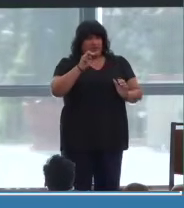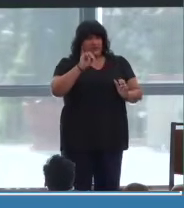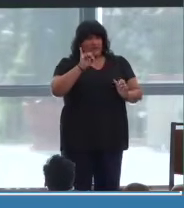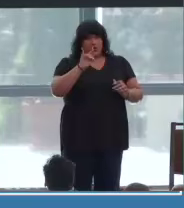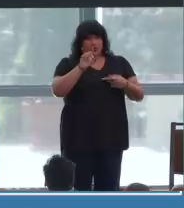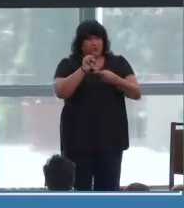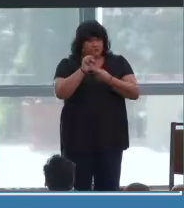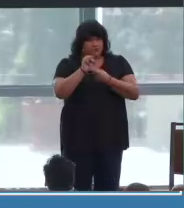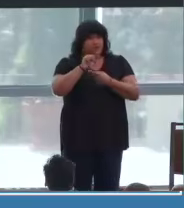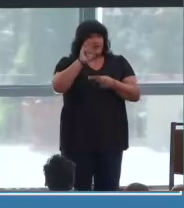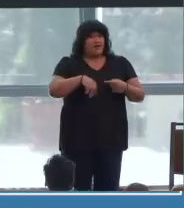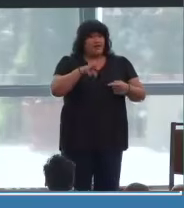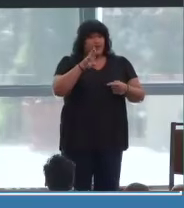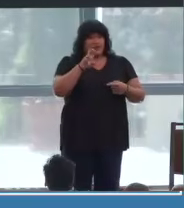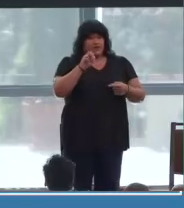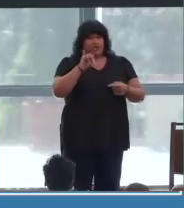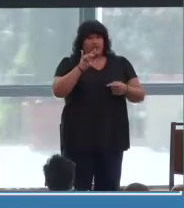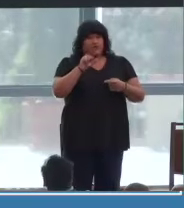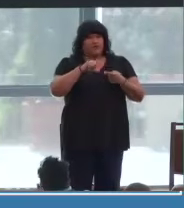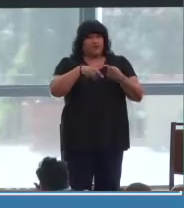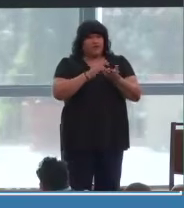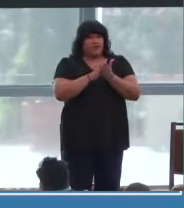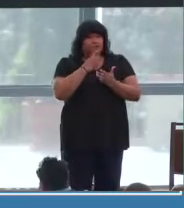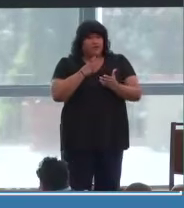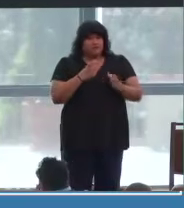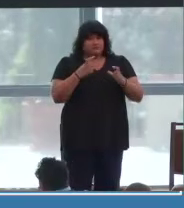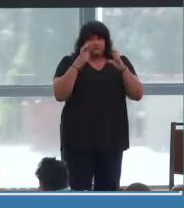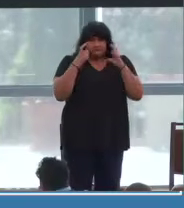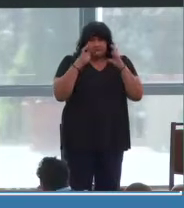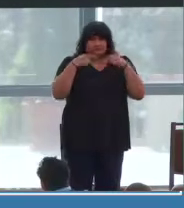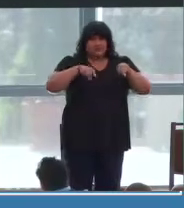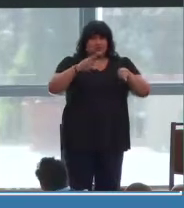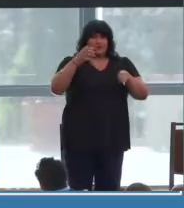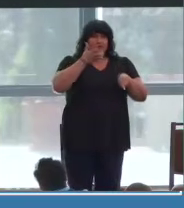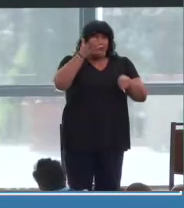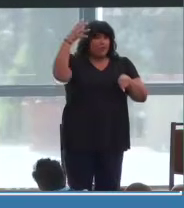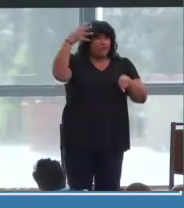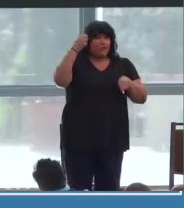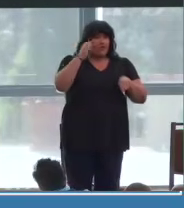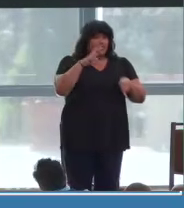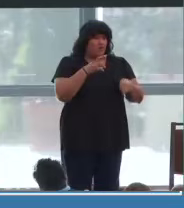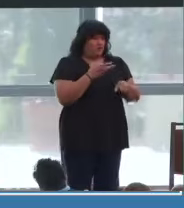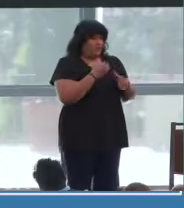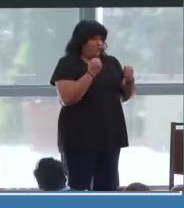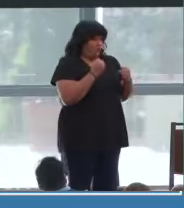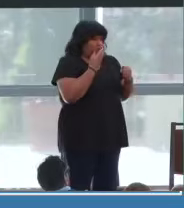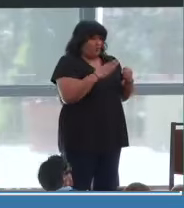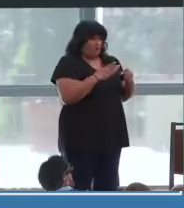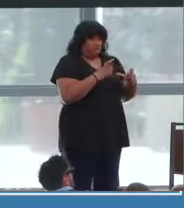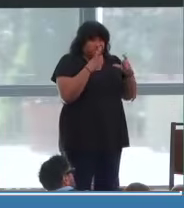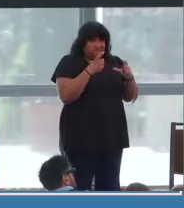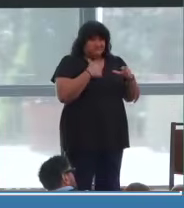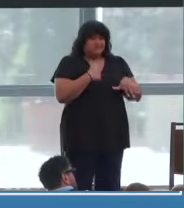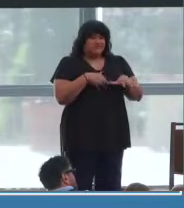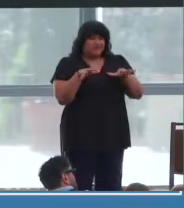is when you turn red in warm weather and you turn blue in cold weather, your fingers, your toes, the tip